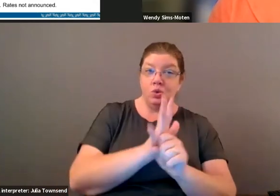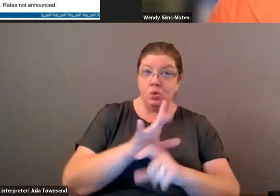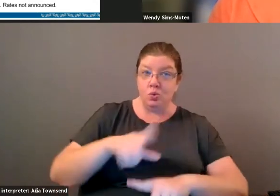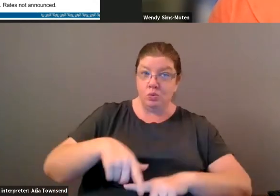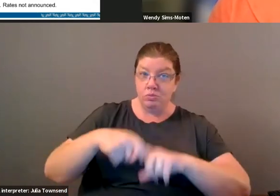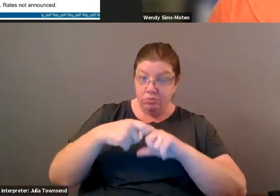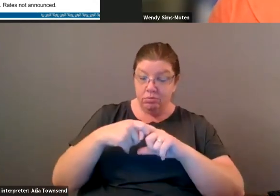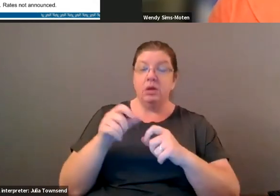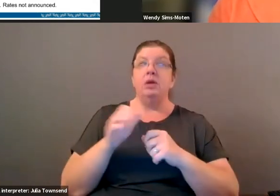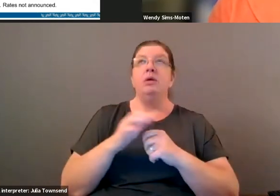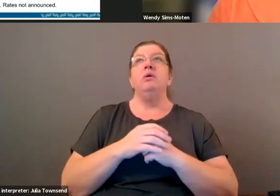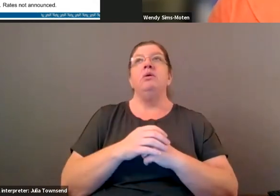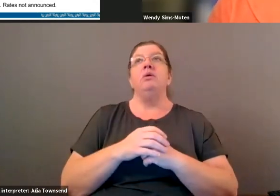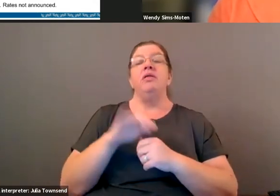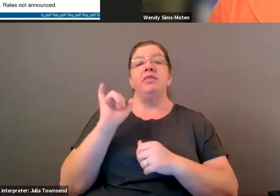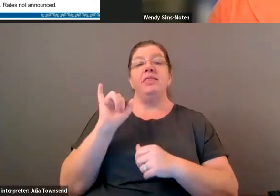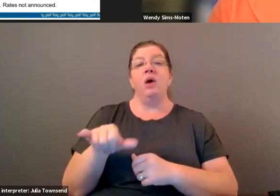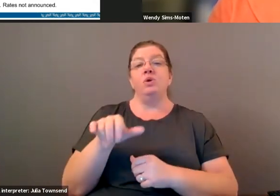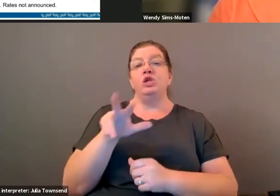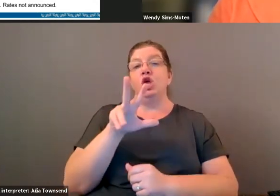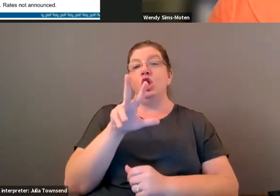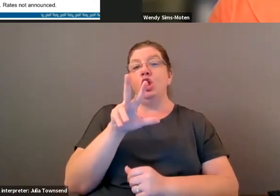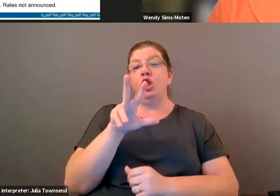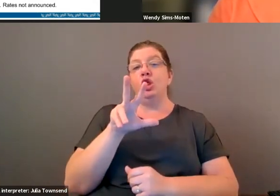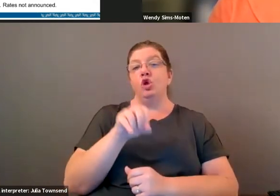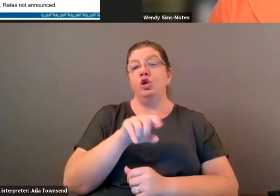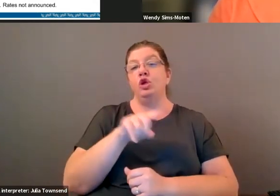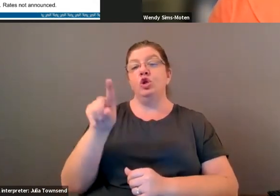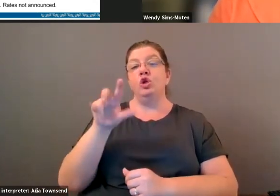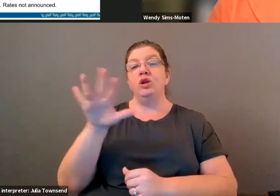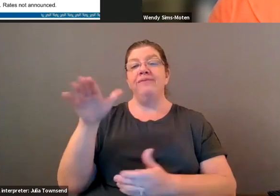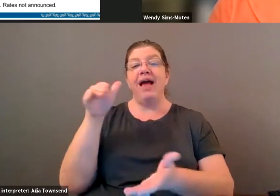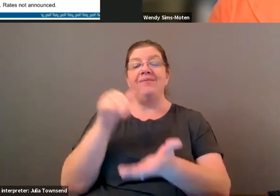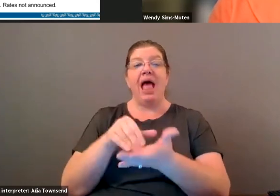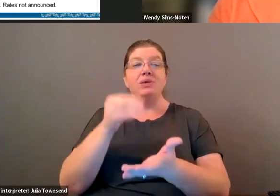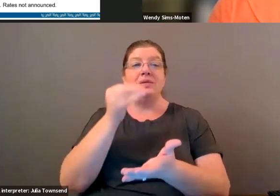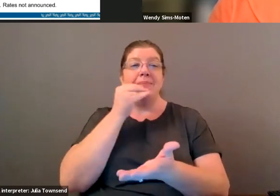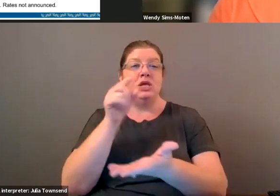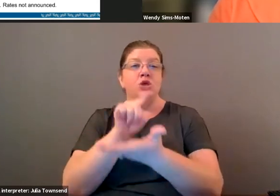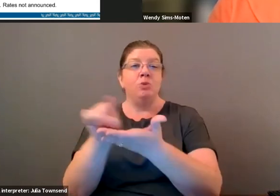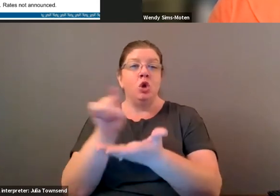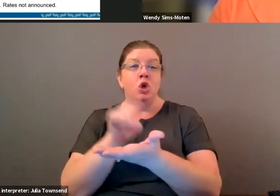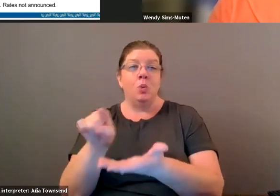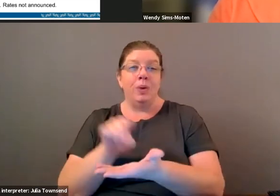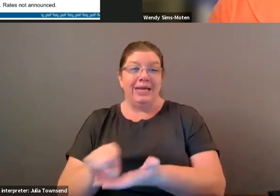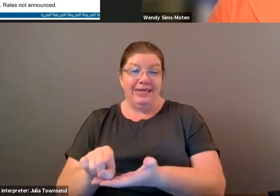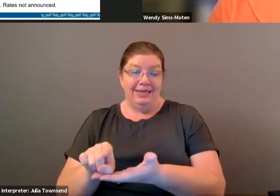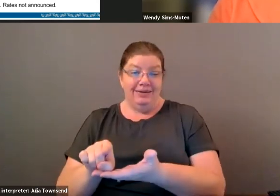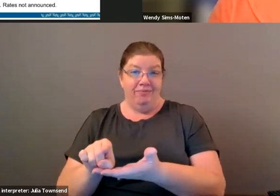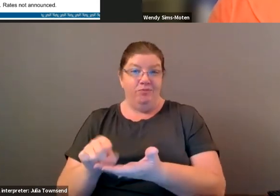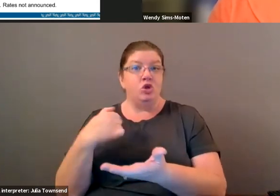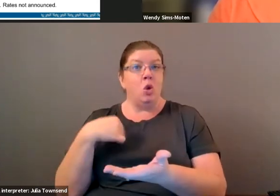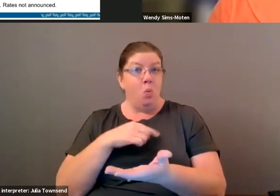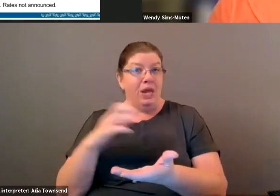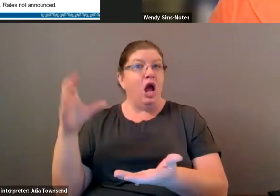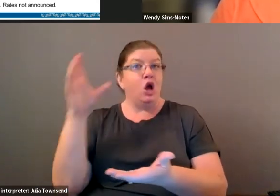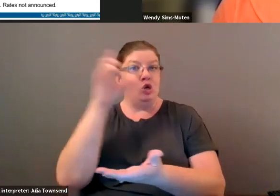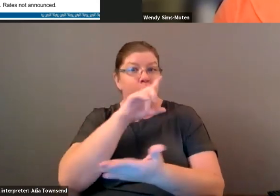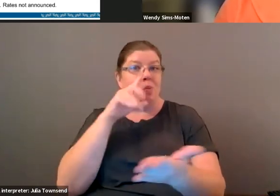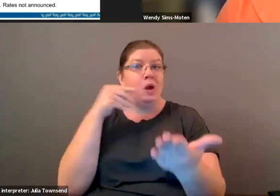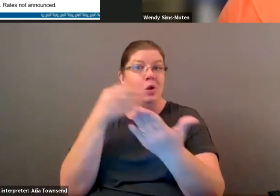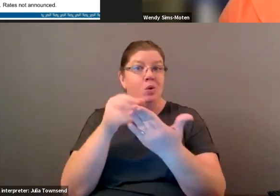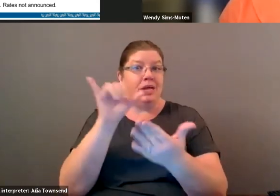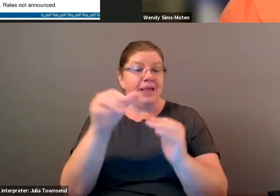COVID, that was 30,000 to 35,000 meals per week. So we're assuming that we'll be close to that